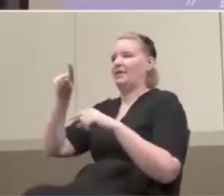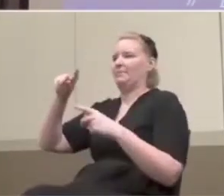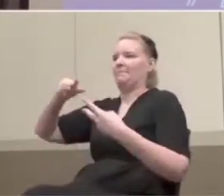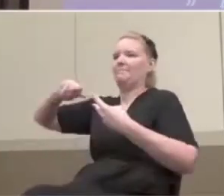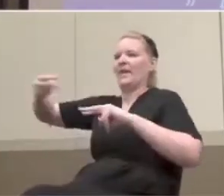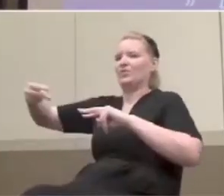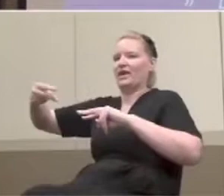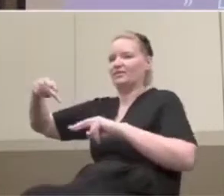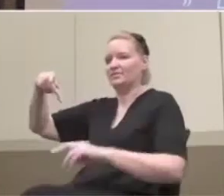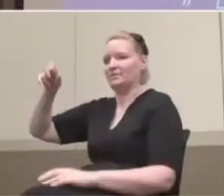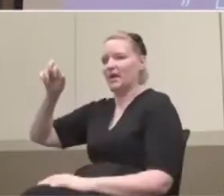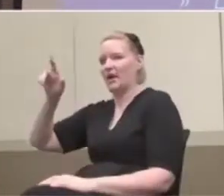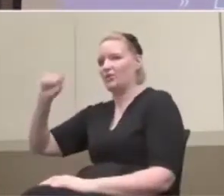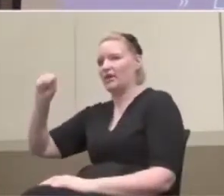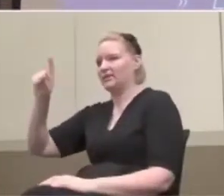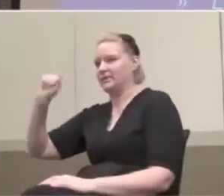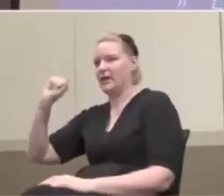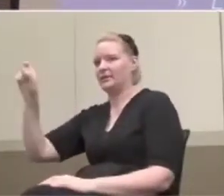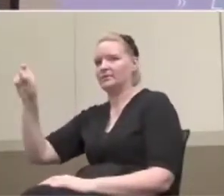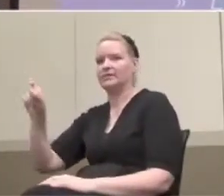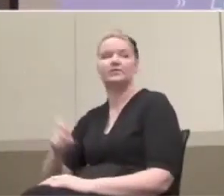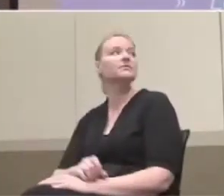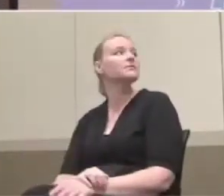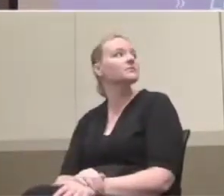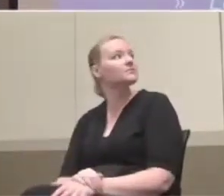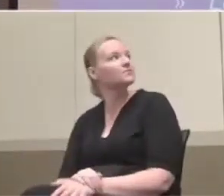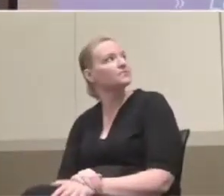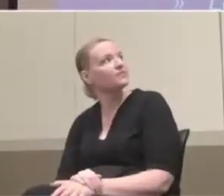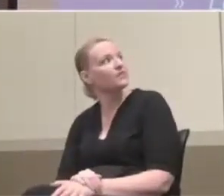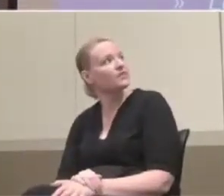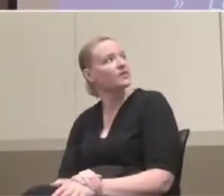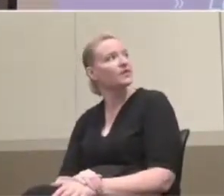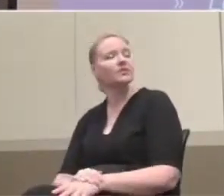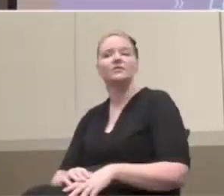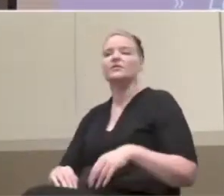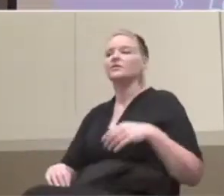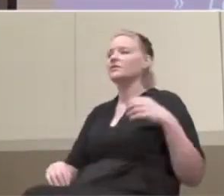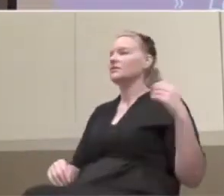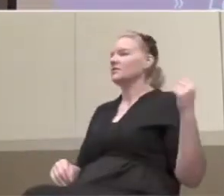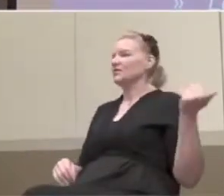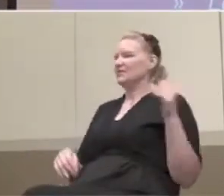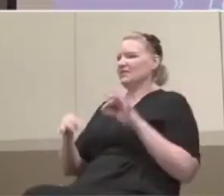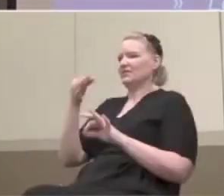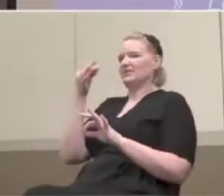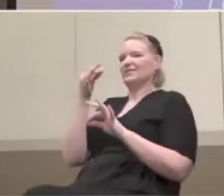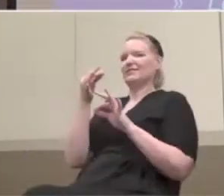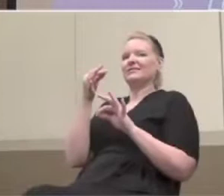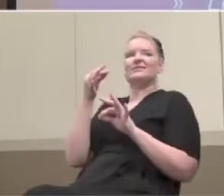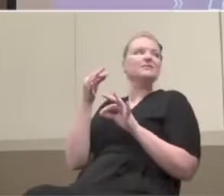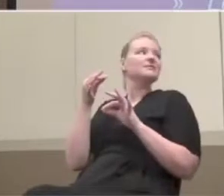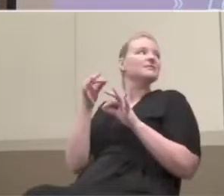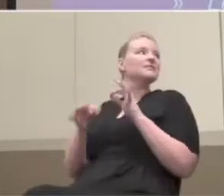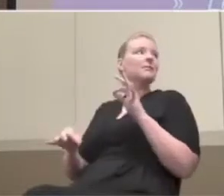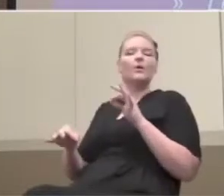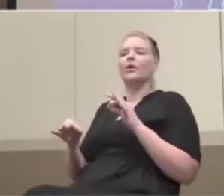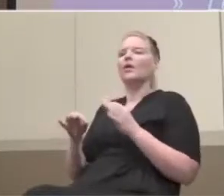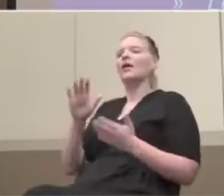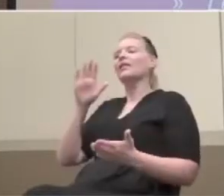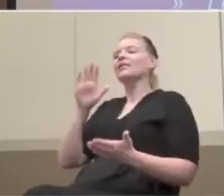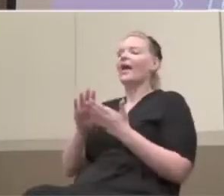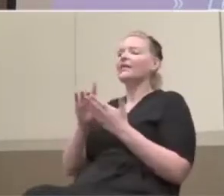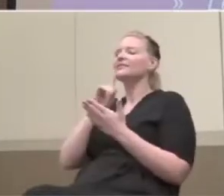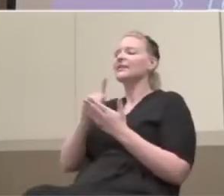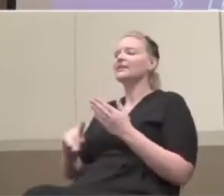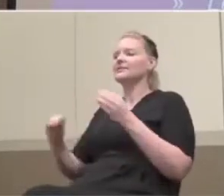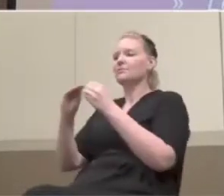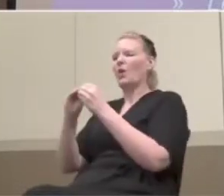in the end it's actually true. Some simple garden variety ones are less is more. How can less be